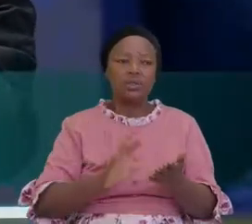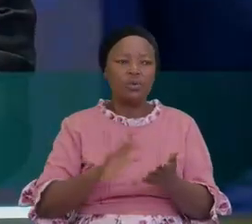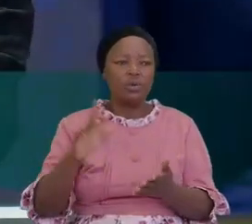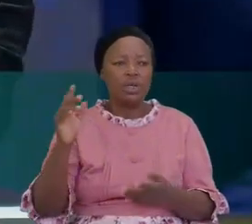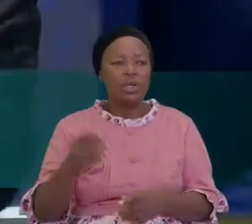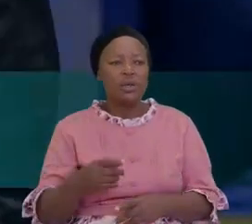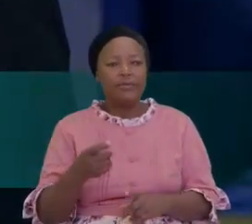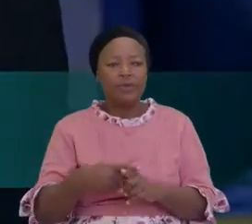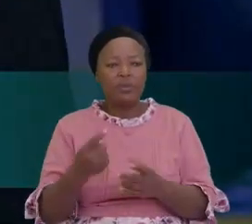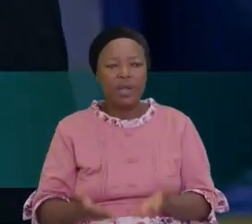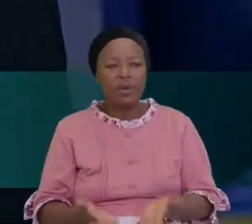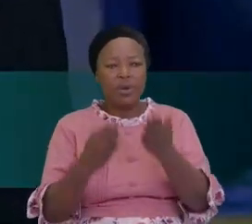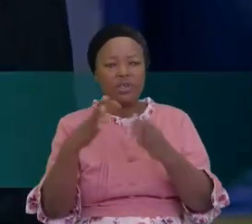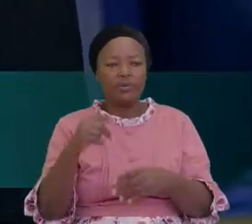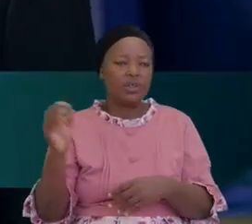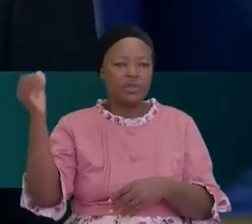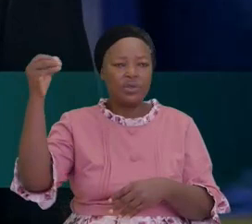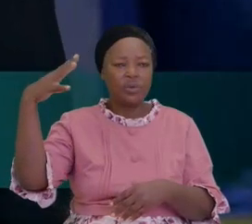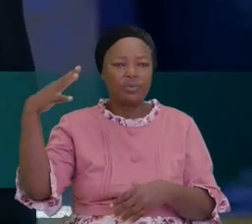the rising of the sun.